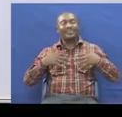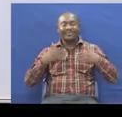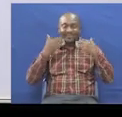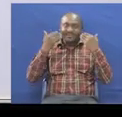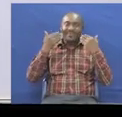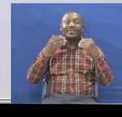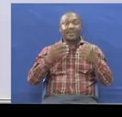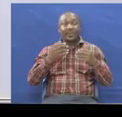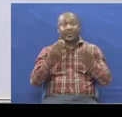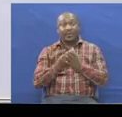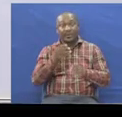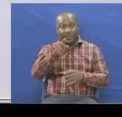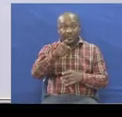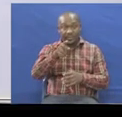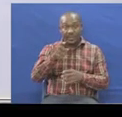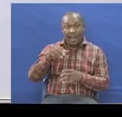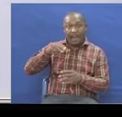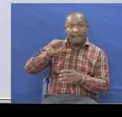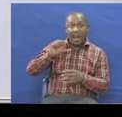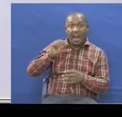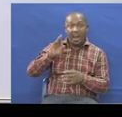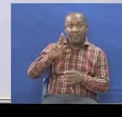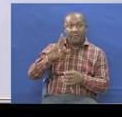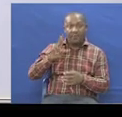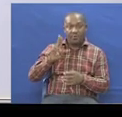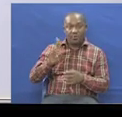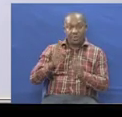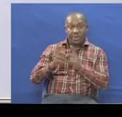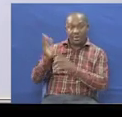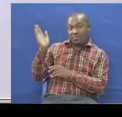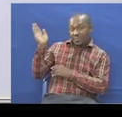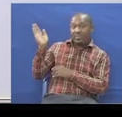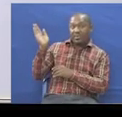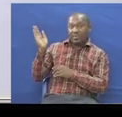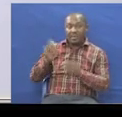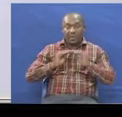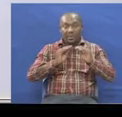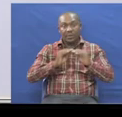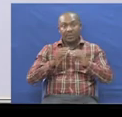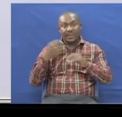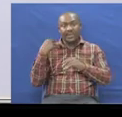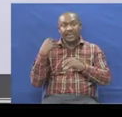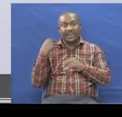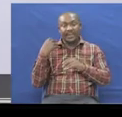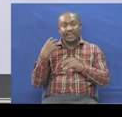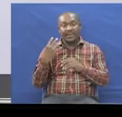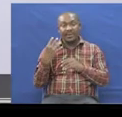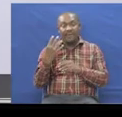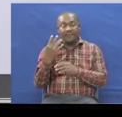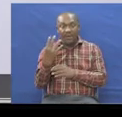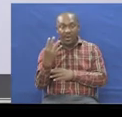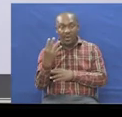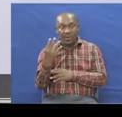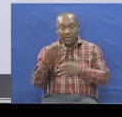you today. My name is Teacher Franco Mafuru, and I'll teach you English for Standard 4. Today, we are going